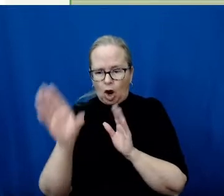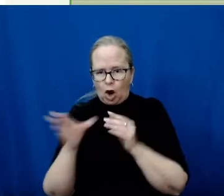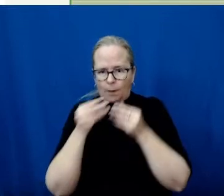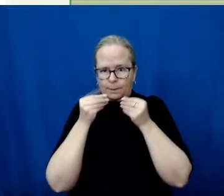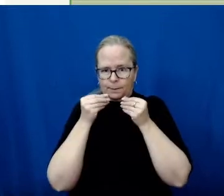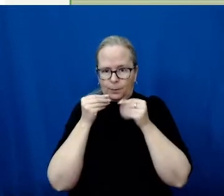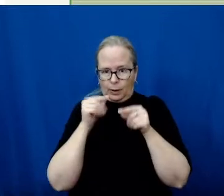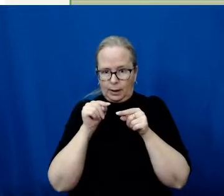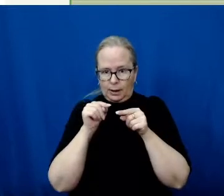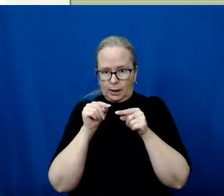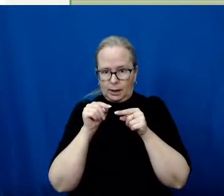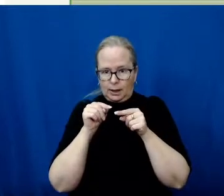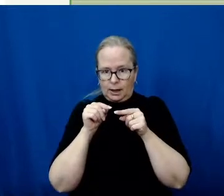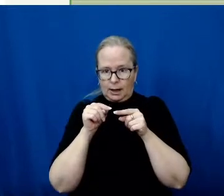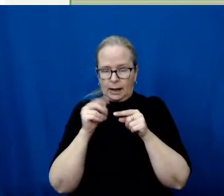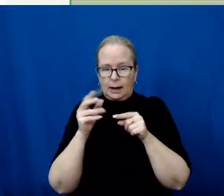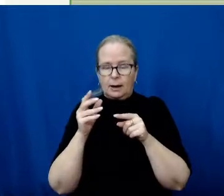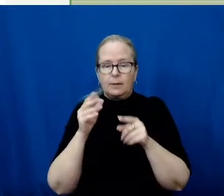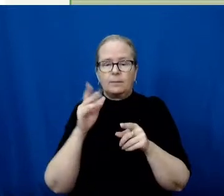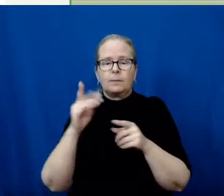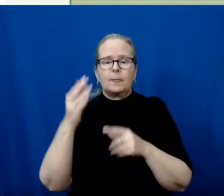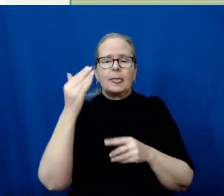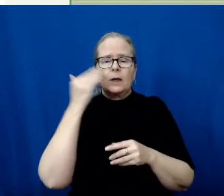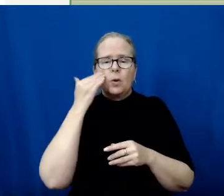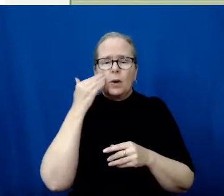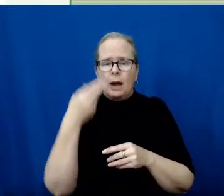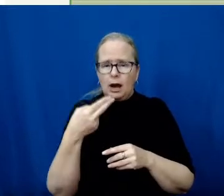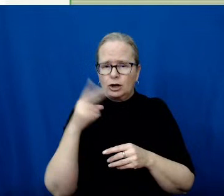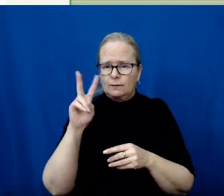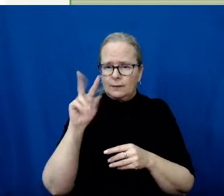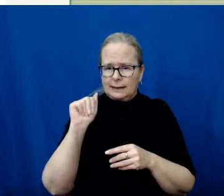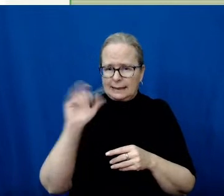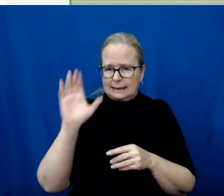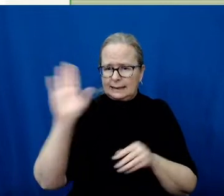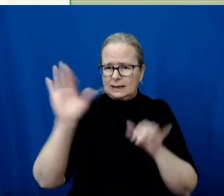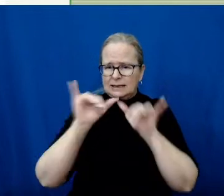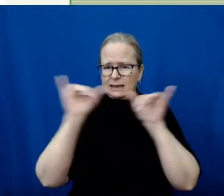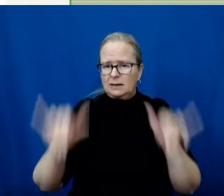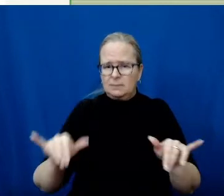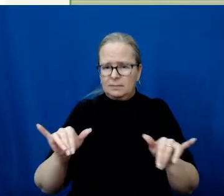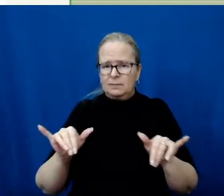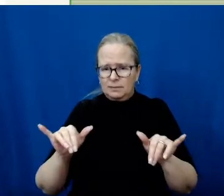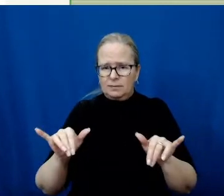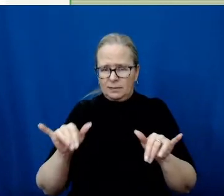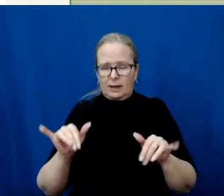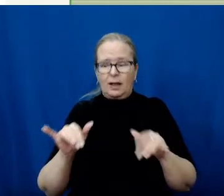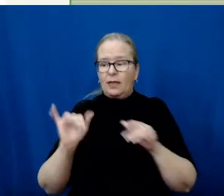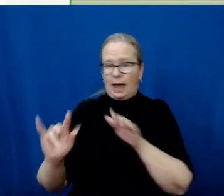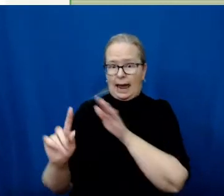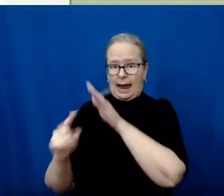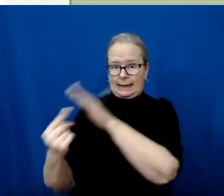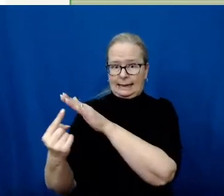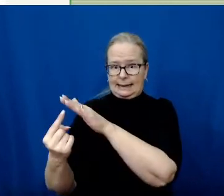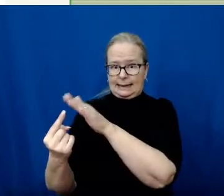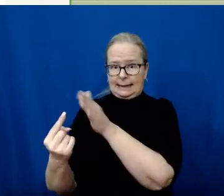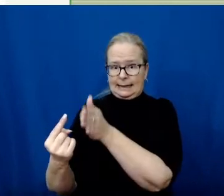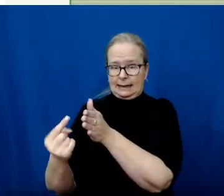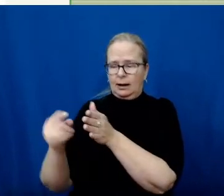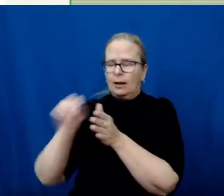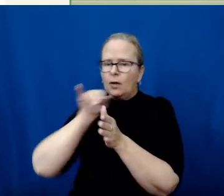air conditioning system, the HVAC system, to pull that air into the plenum, the ductwork, take it into the